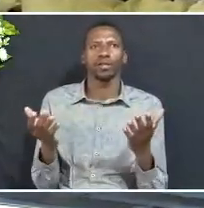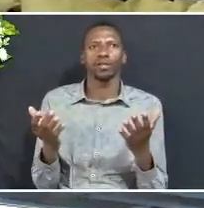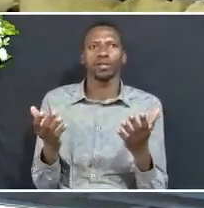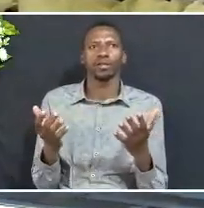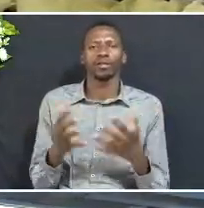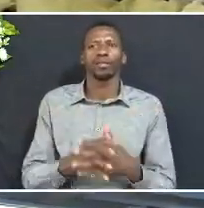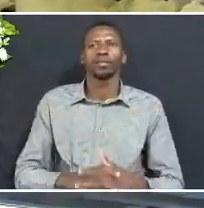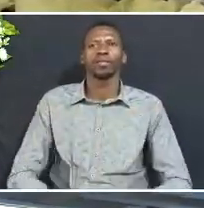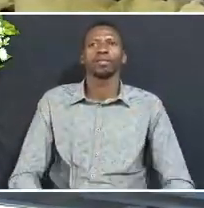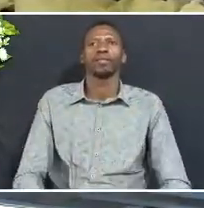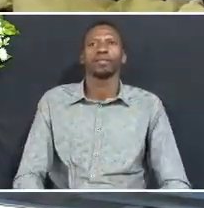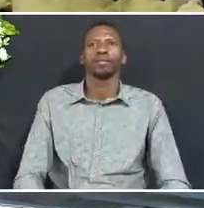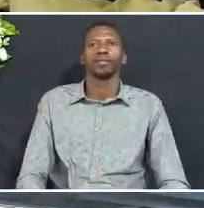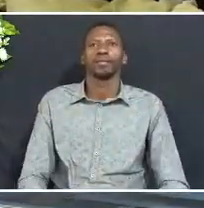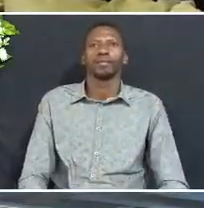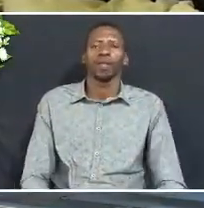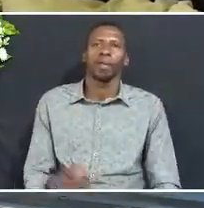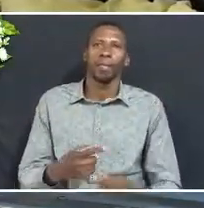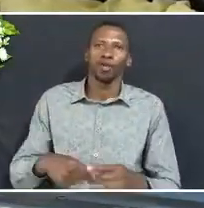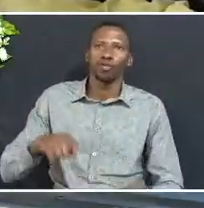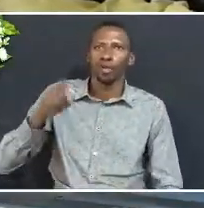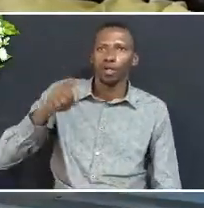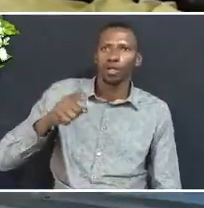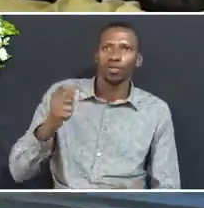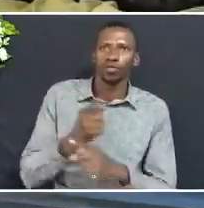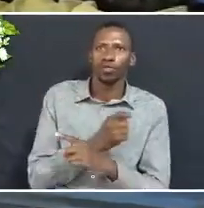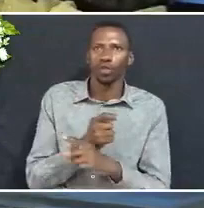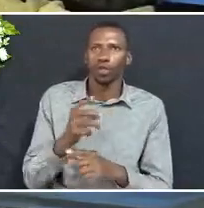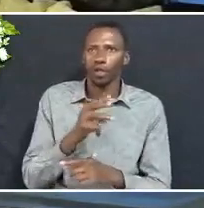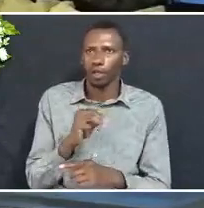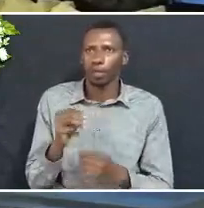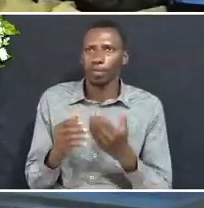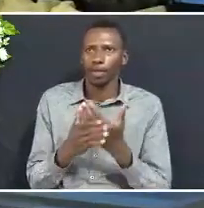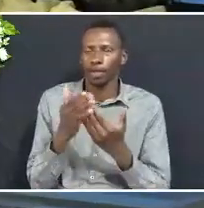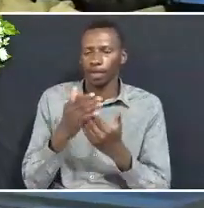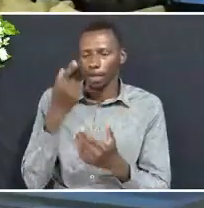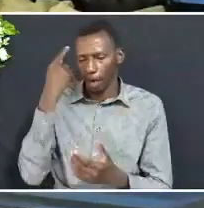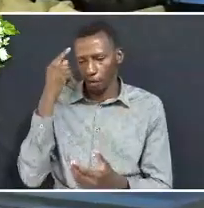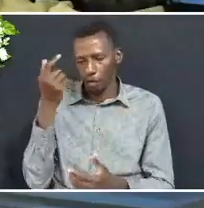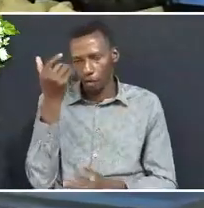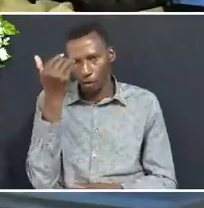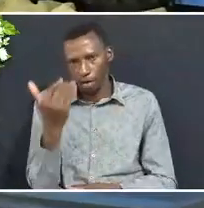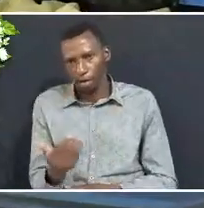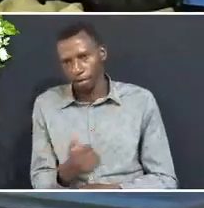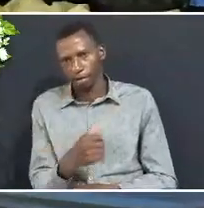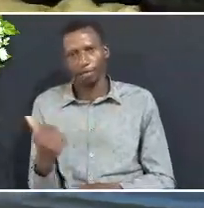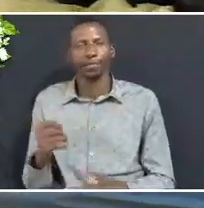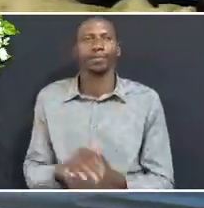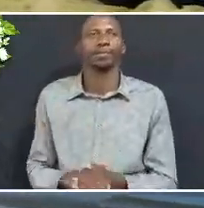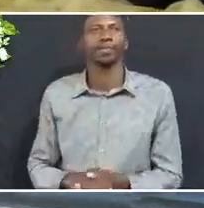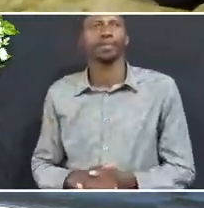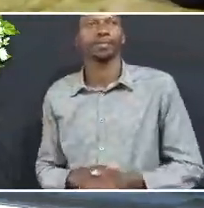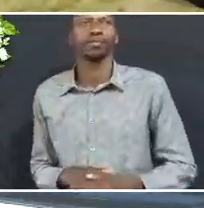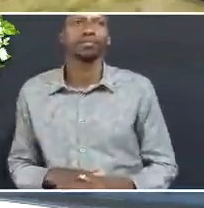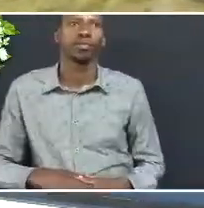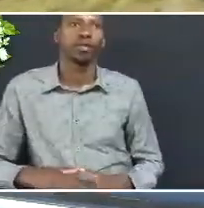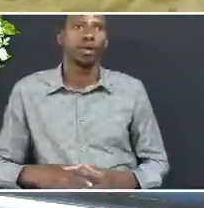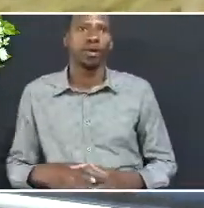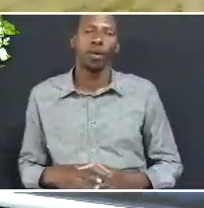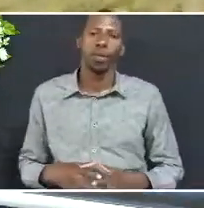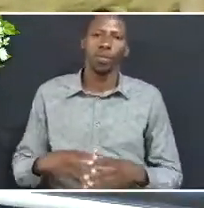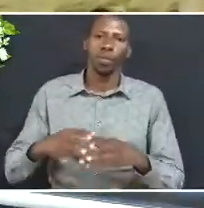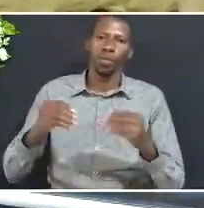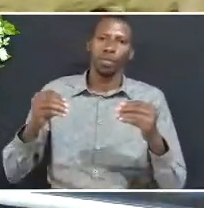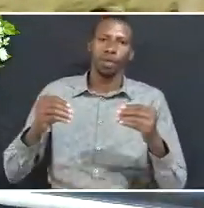parents. But we need to train them to be caring to the young ones. So these boys went ahead, and the boy could not see them any